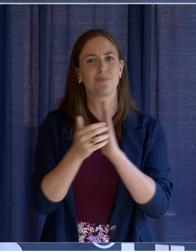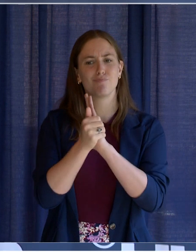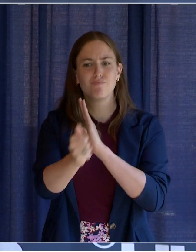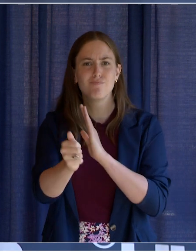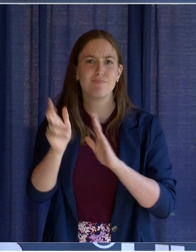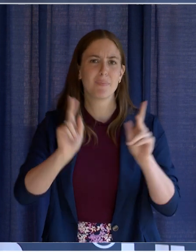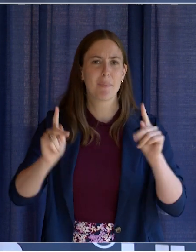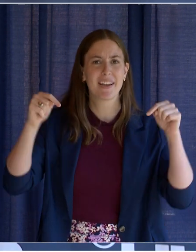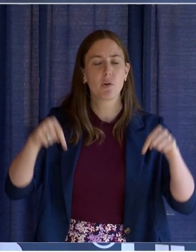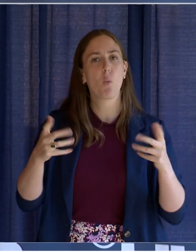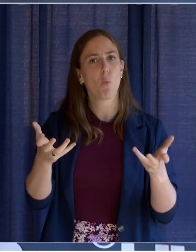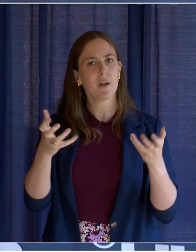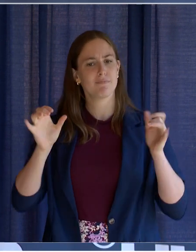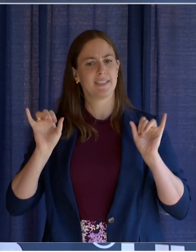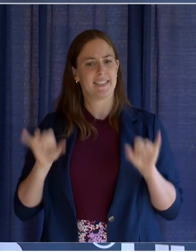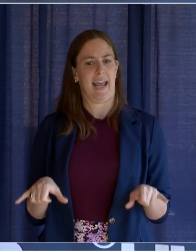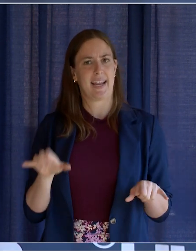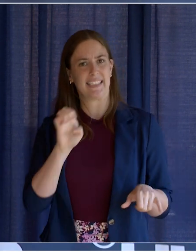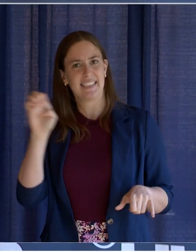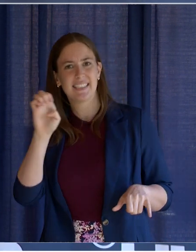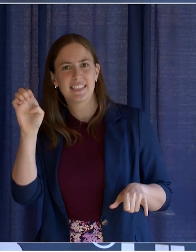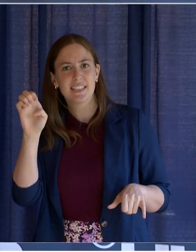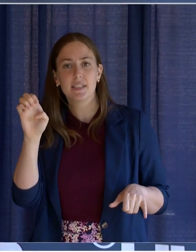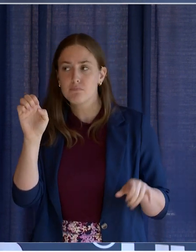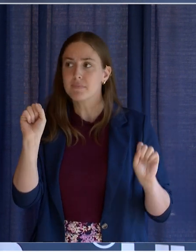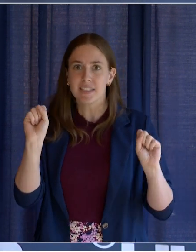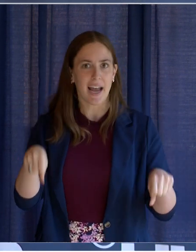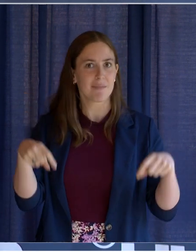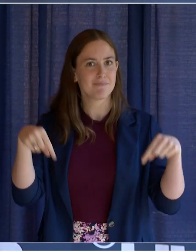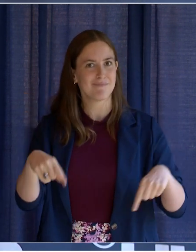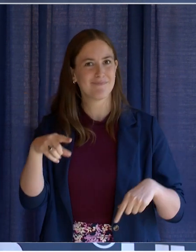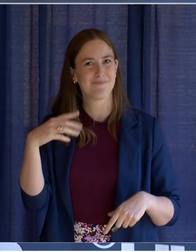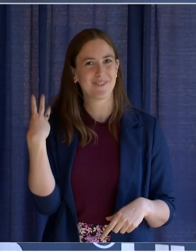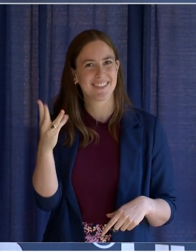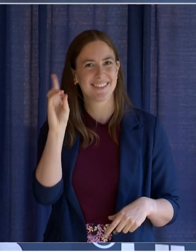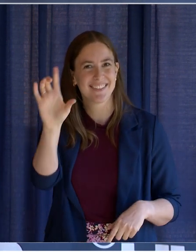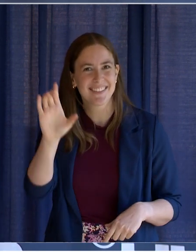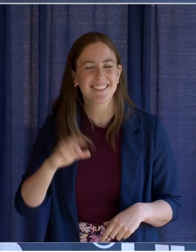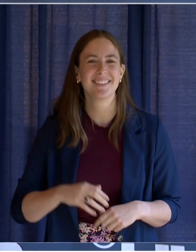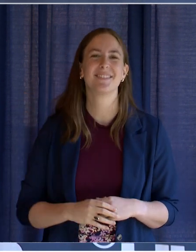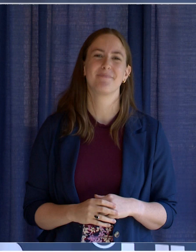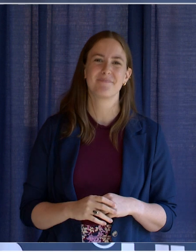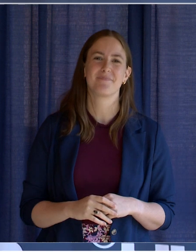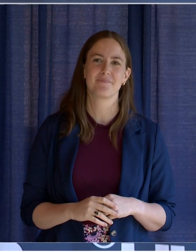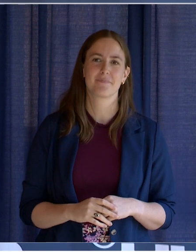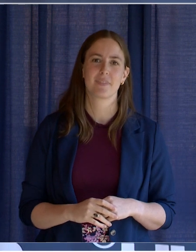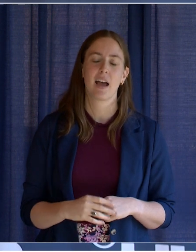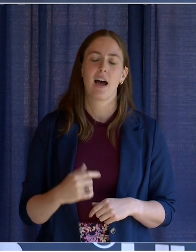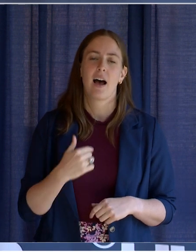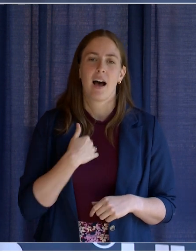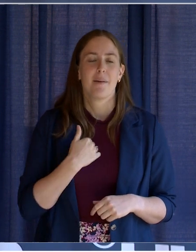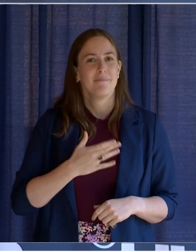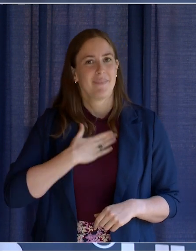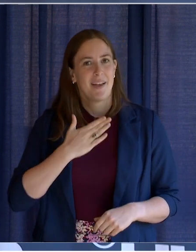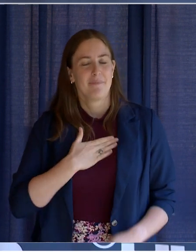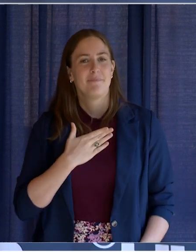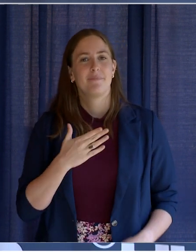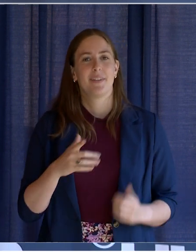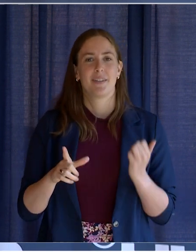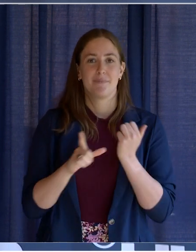Coast. And they can do it right here in Washington, D.C. I am pleased that Deputy Mayor Anderson and I,